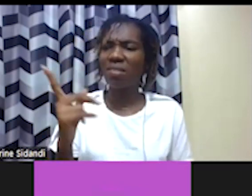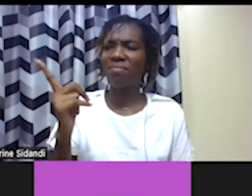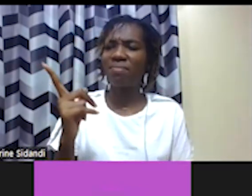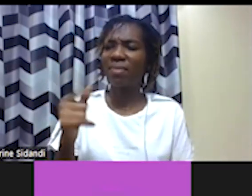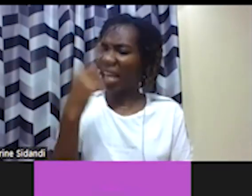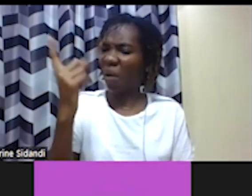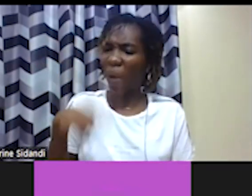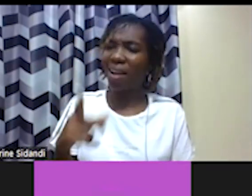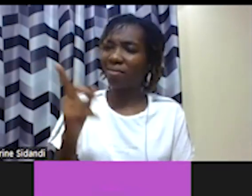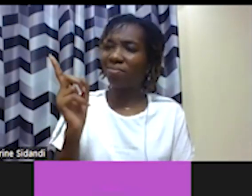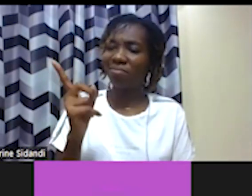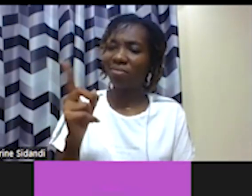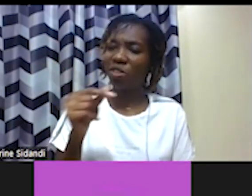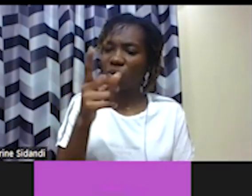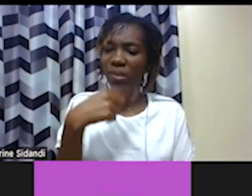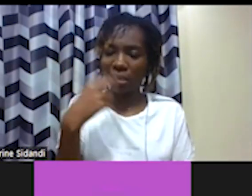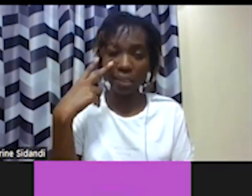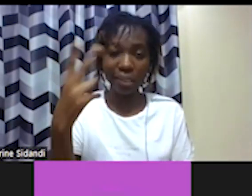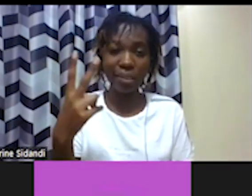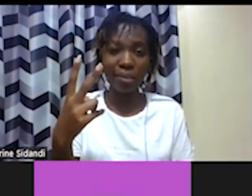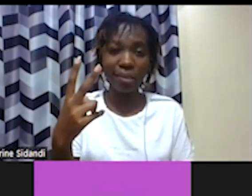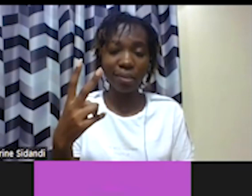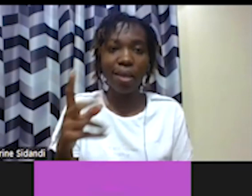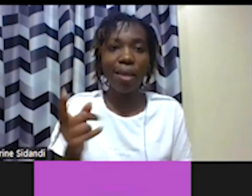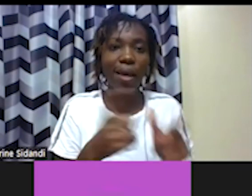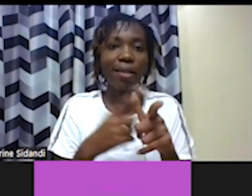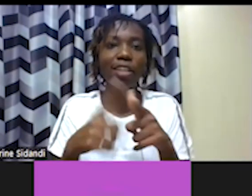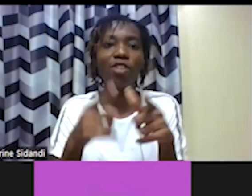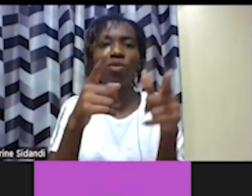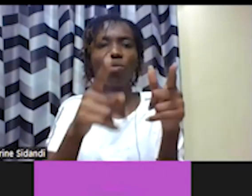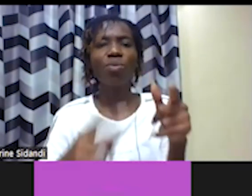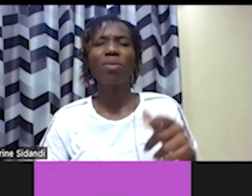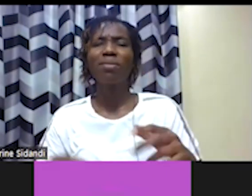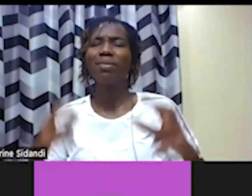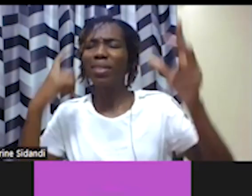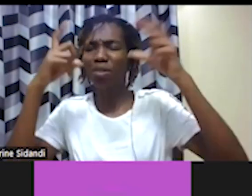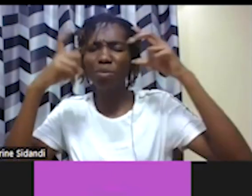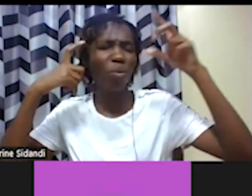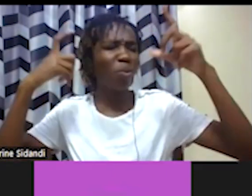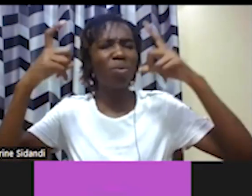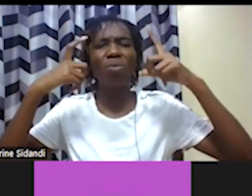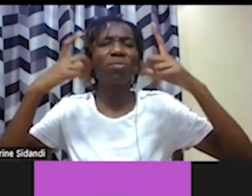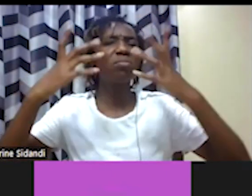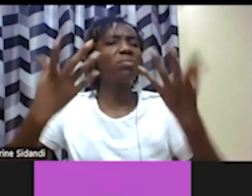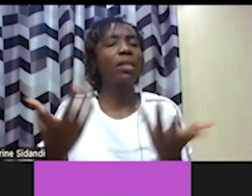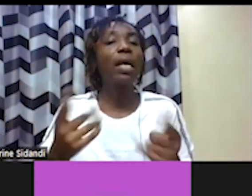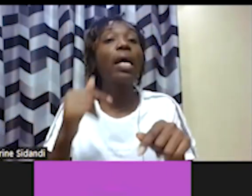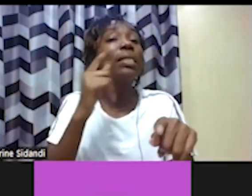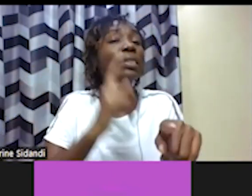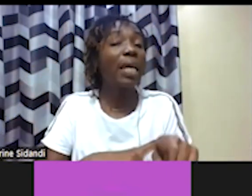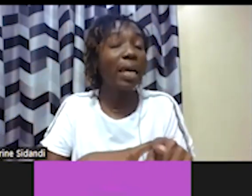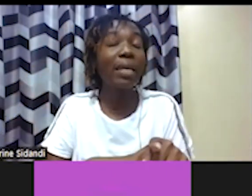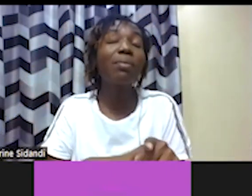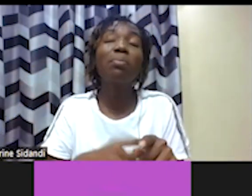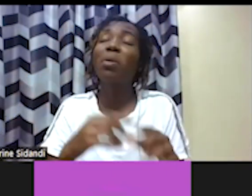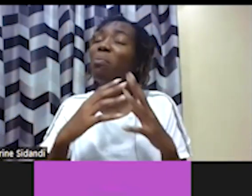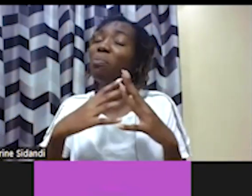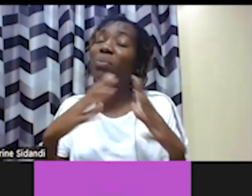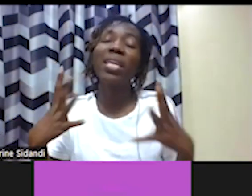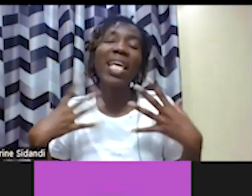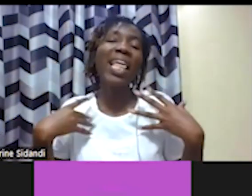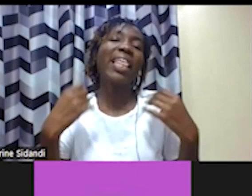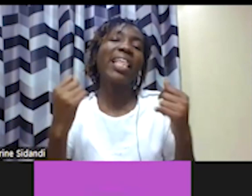said? You see? Then you are working up your emotions. Time is a great healer.